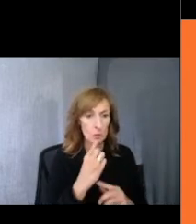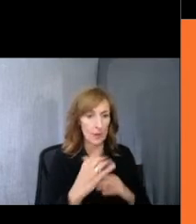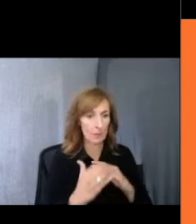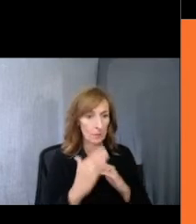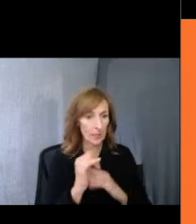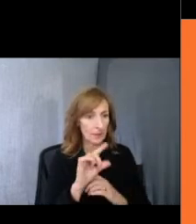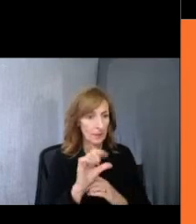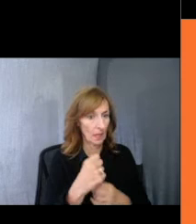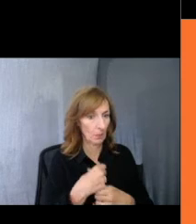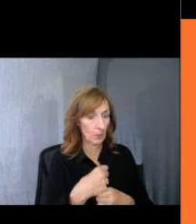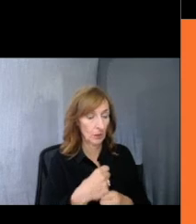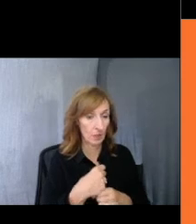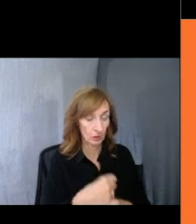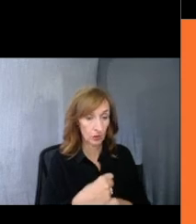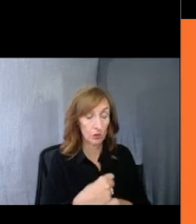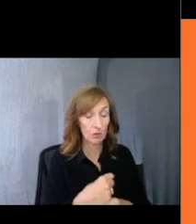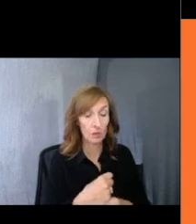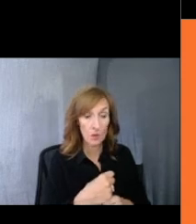that. We give